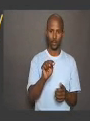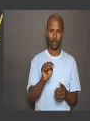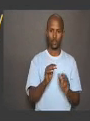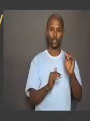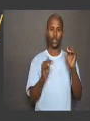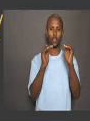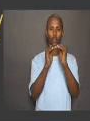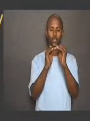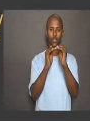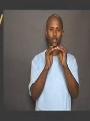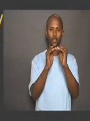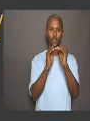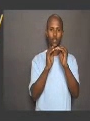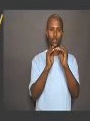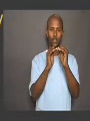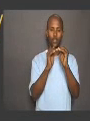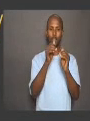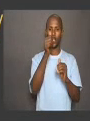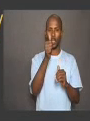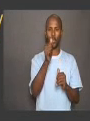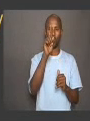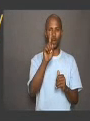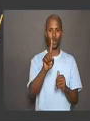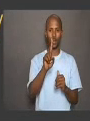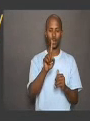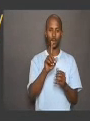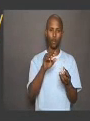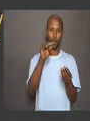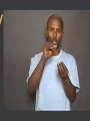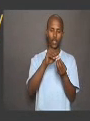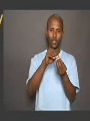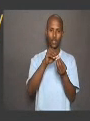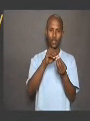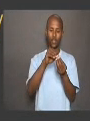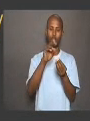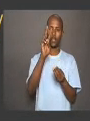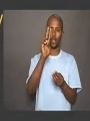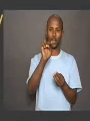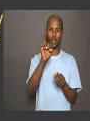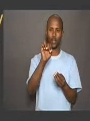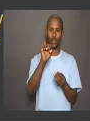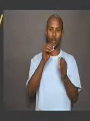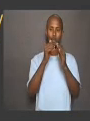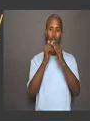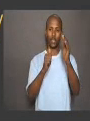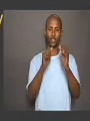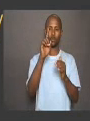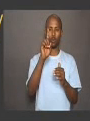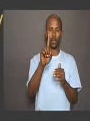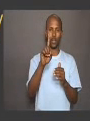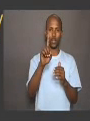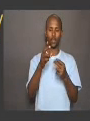AN equals A1 plus N